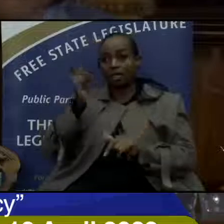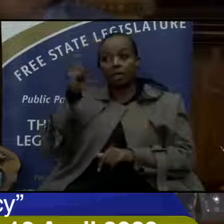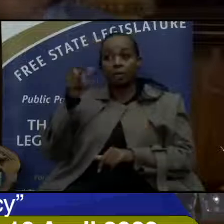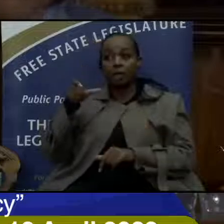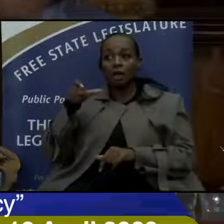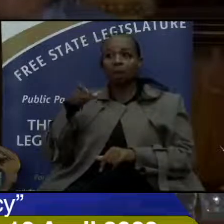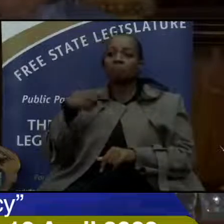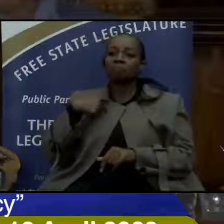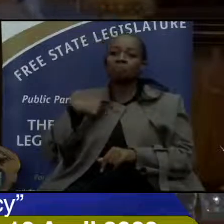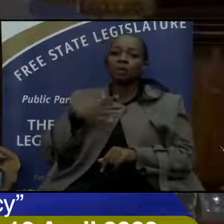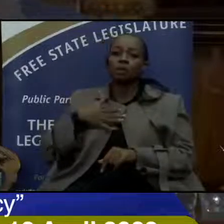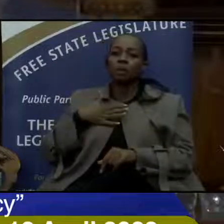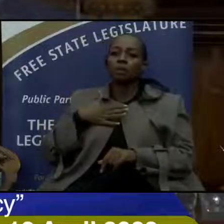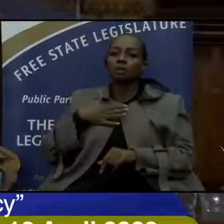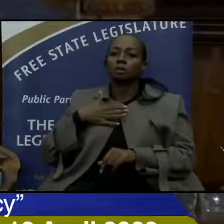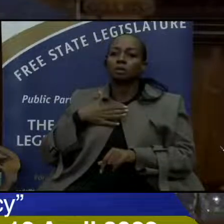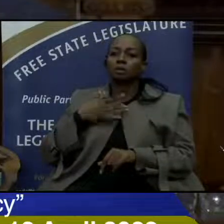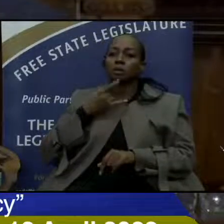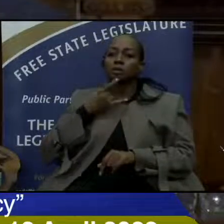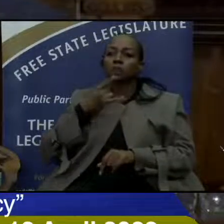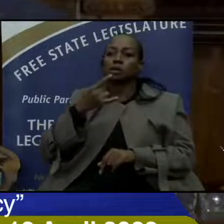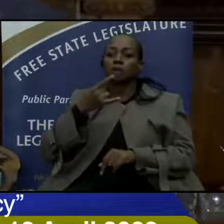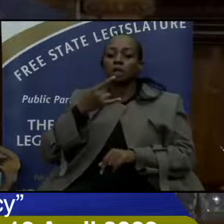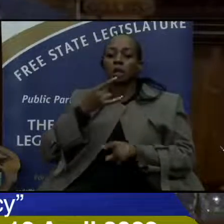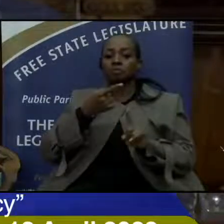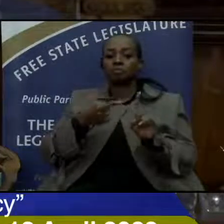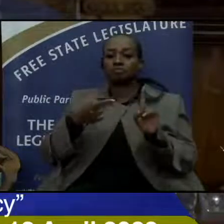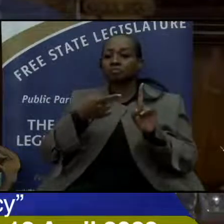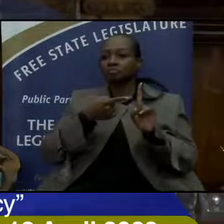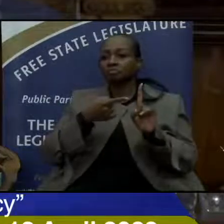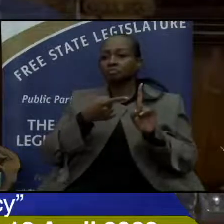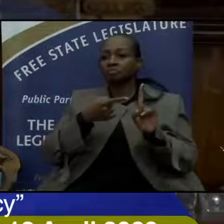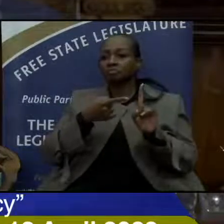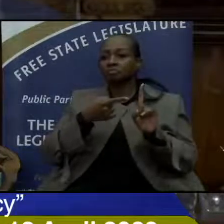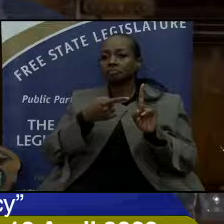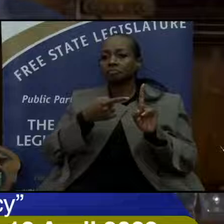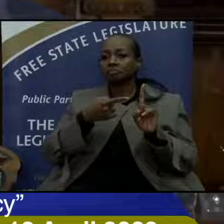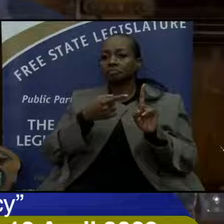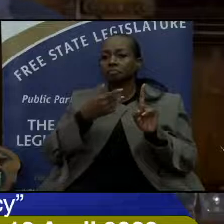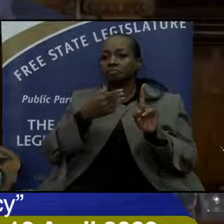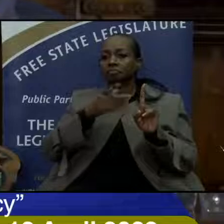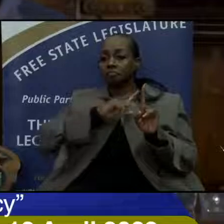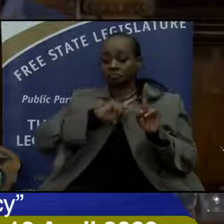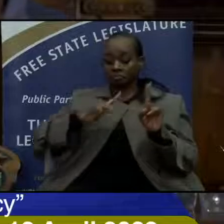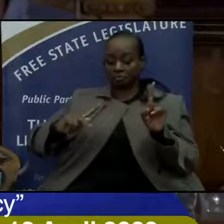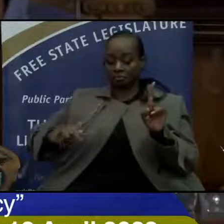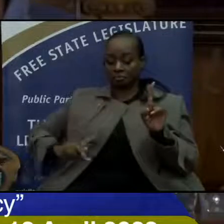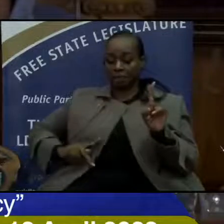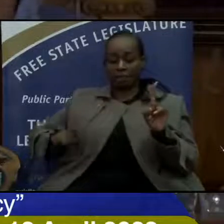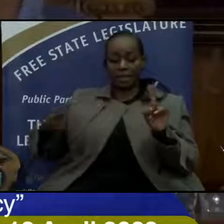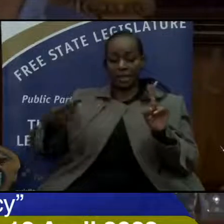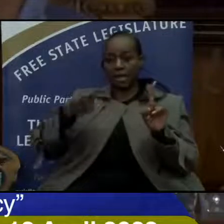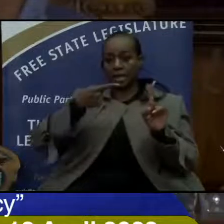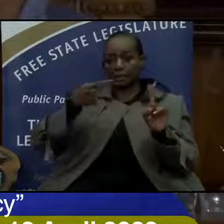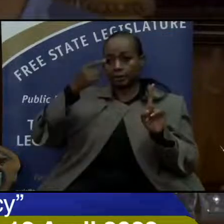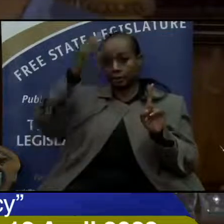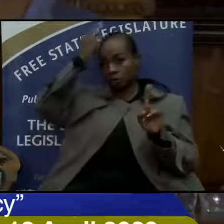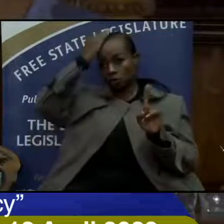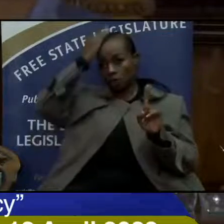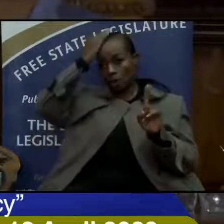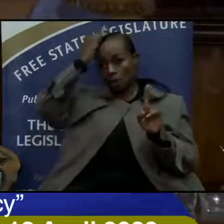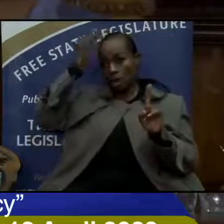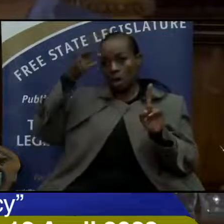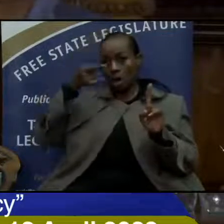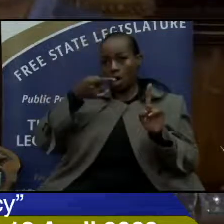let me also wish Ubaba Ngamalala Mhlanganyelwa